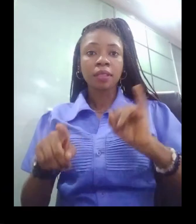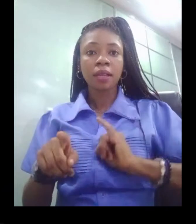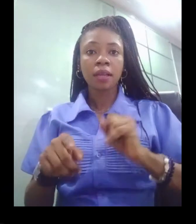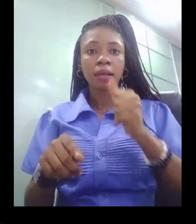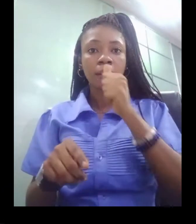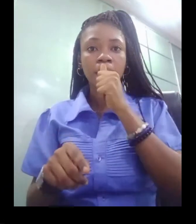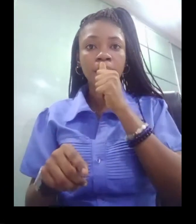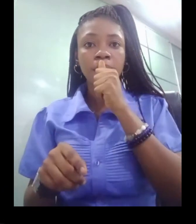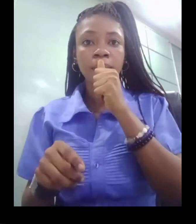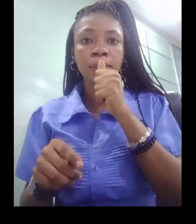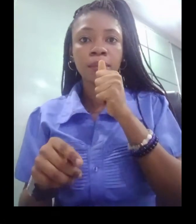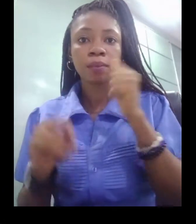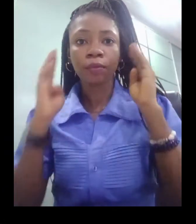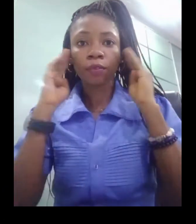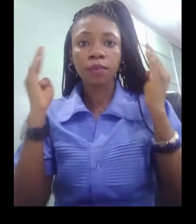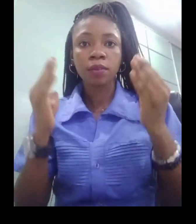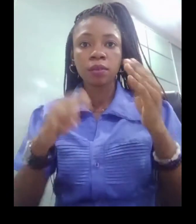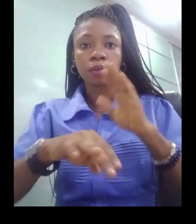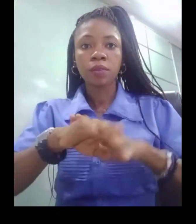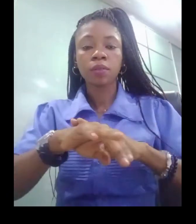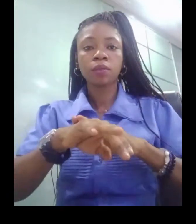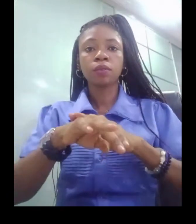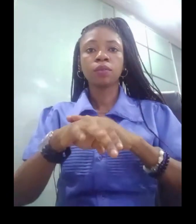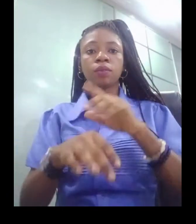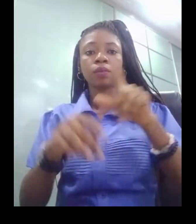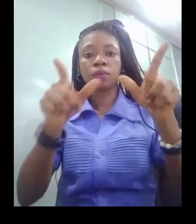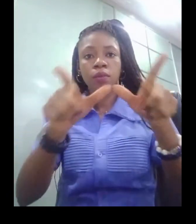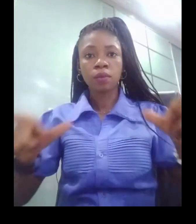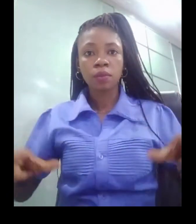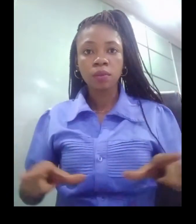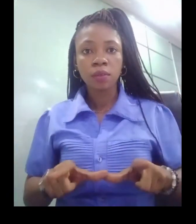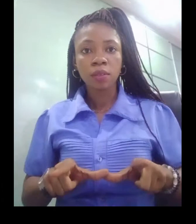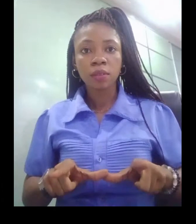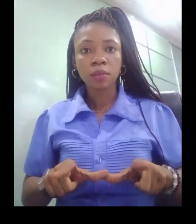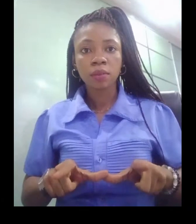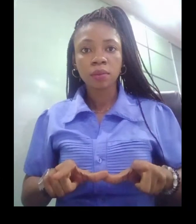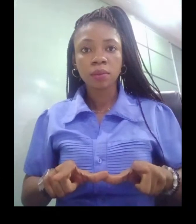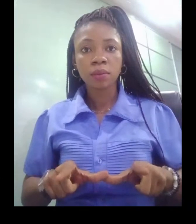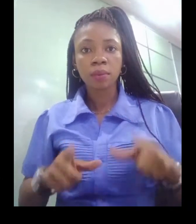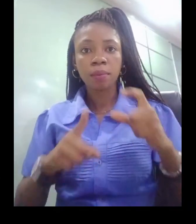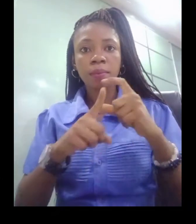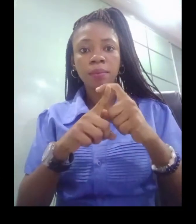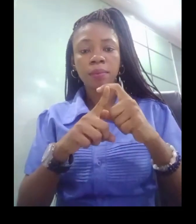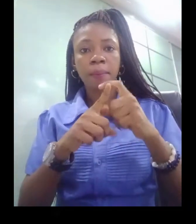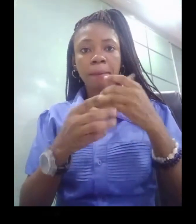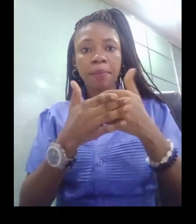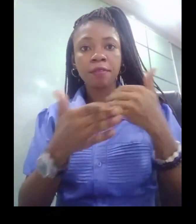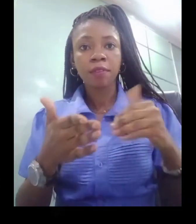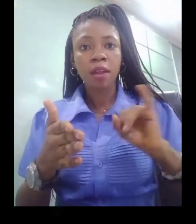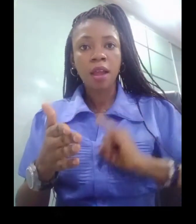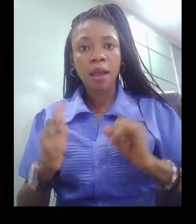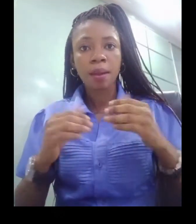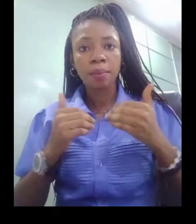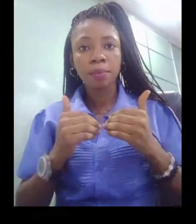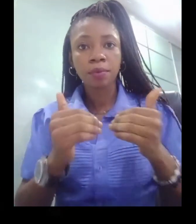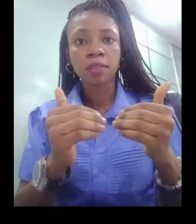on location and iconicity. Before I go on, I would like to